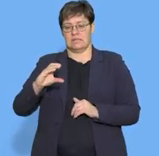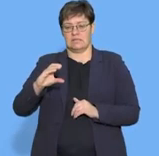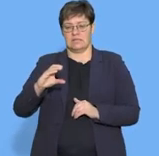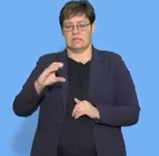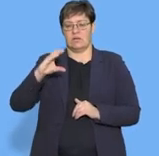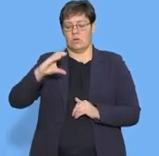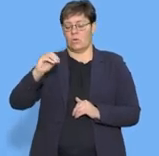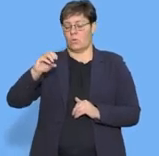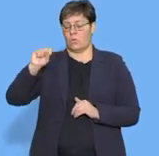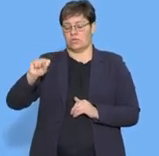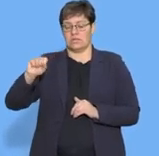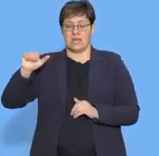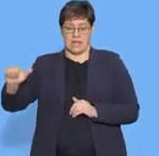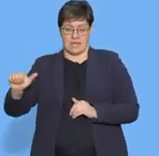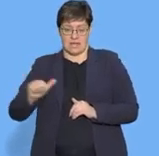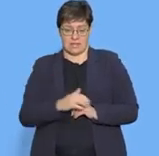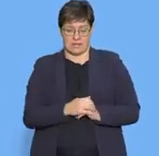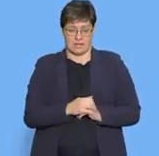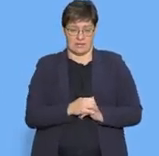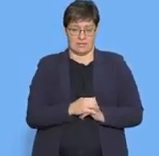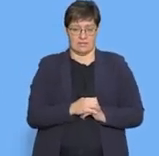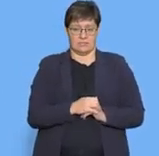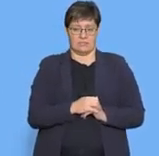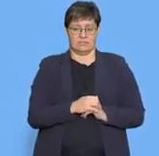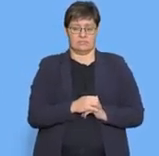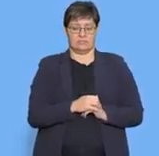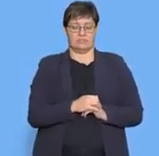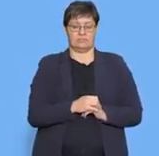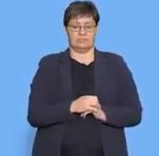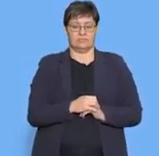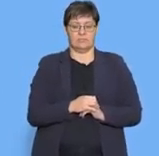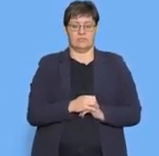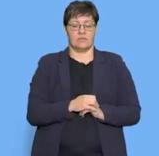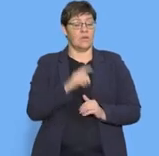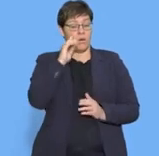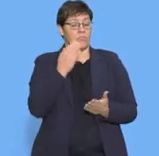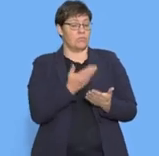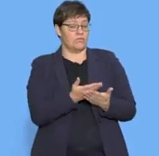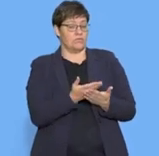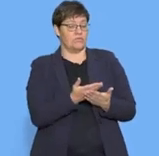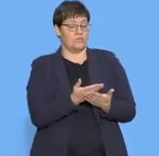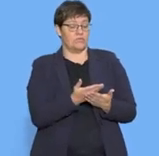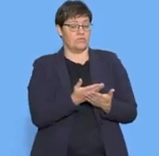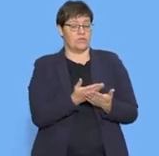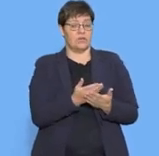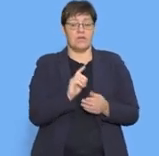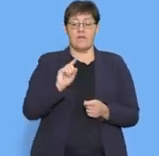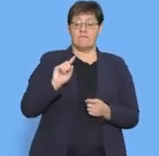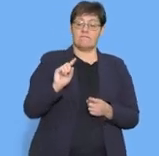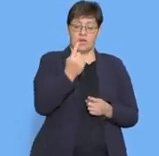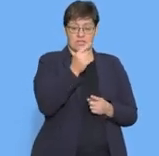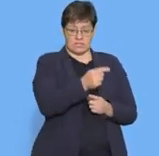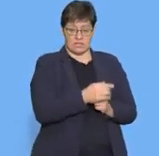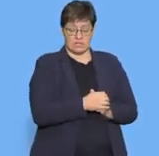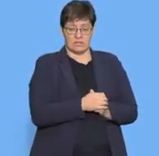minus 2BC cos of A. So now we've proved